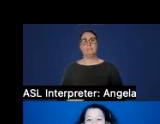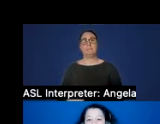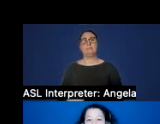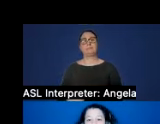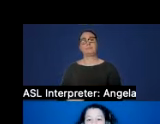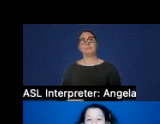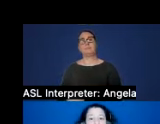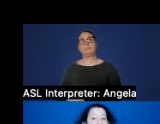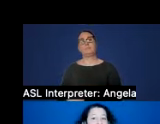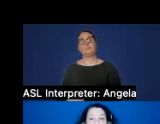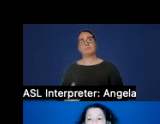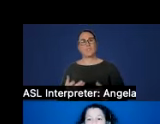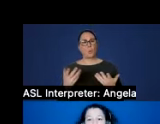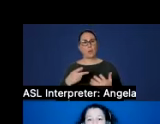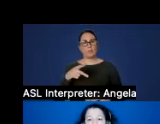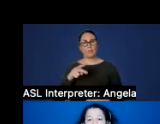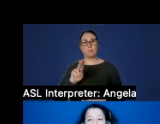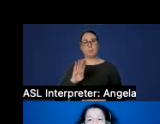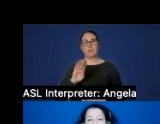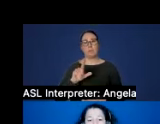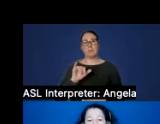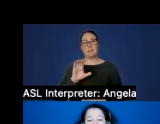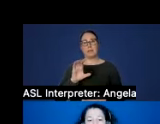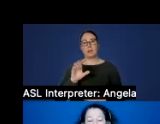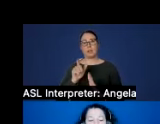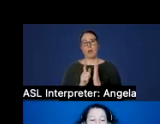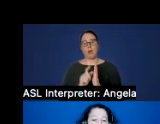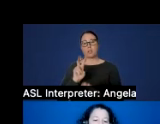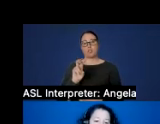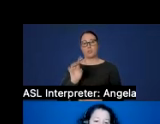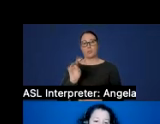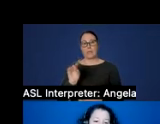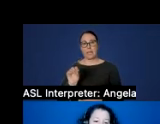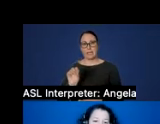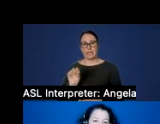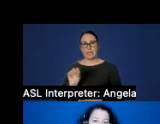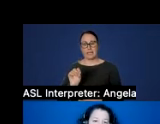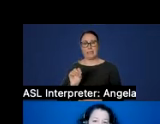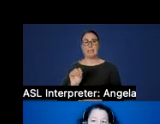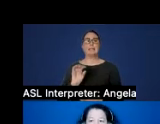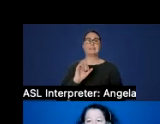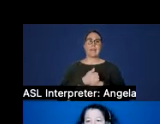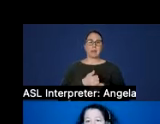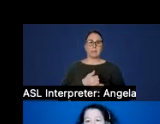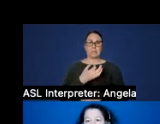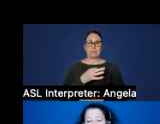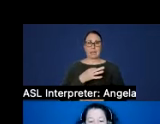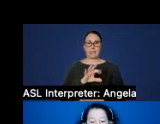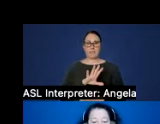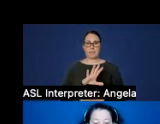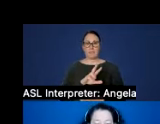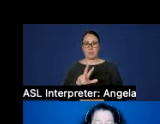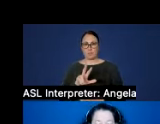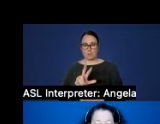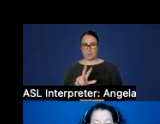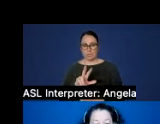So what is Public Law 280? So Public Law 280 was put in place in 1953. It altered usual